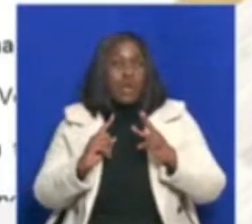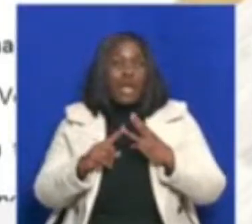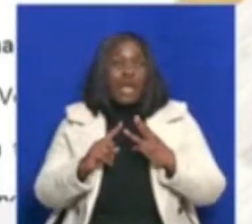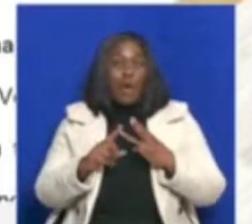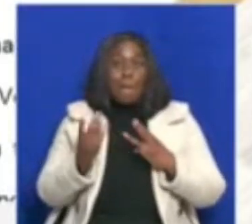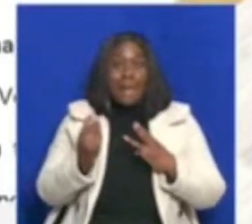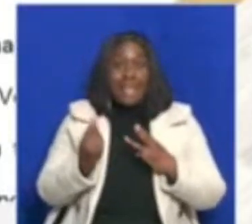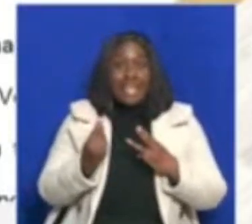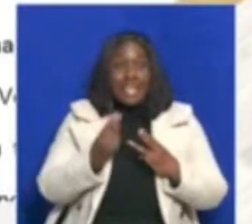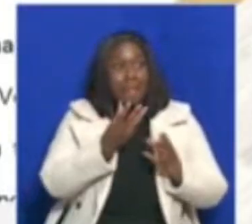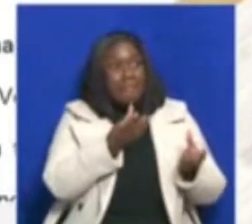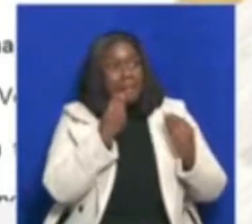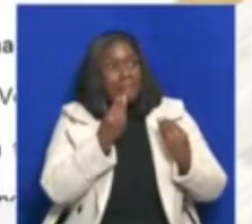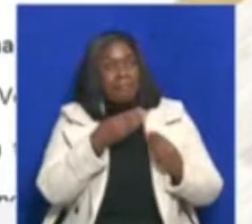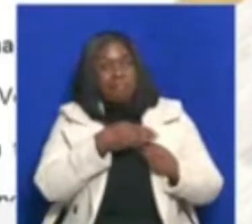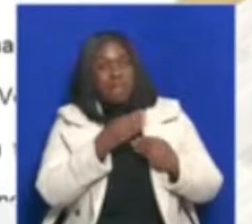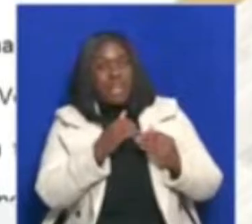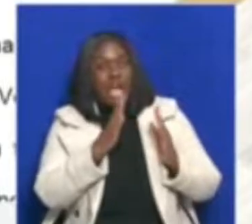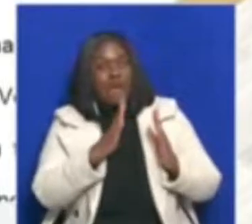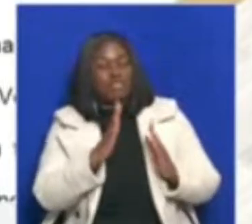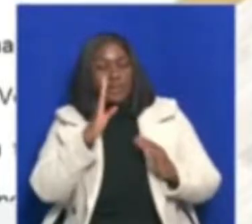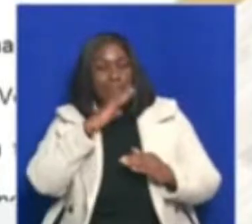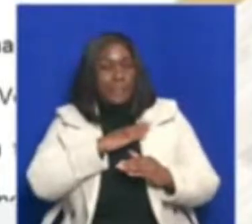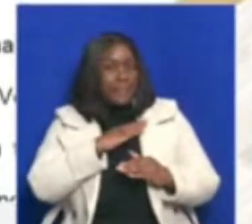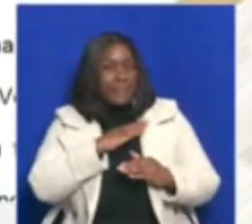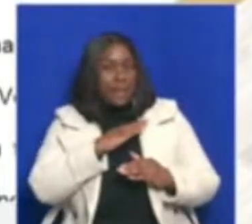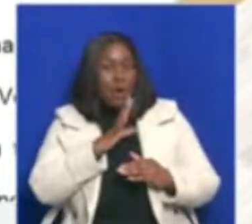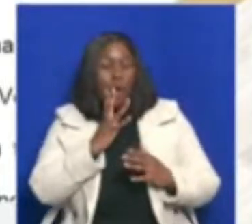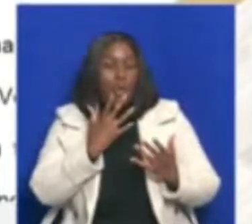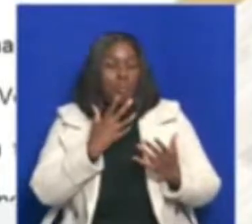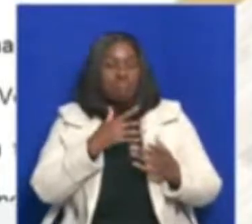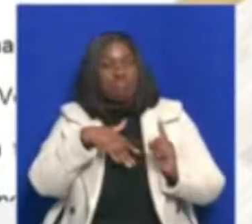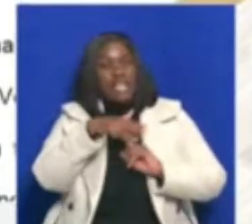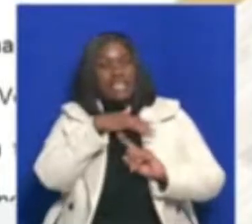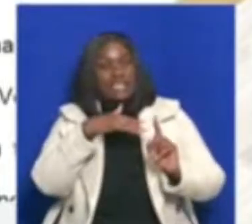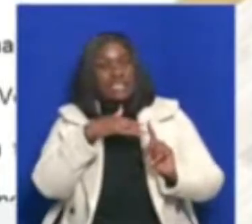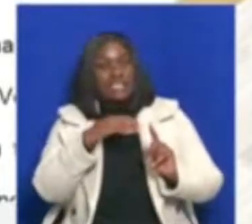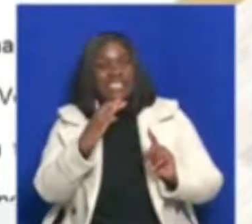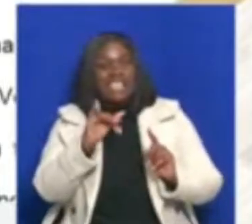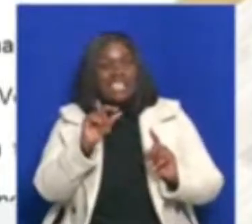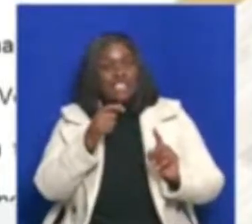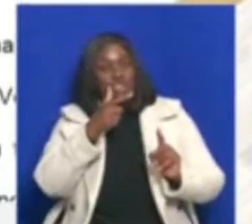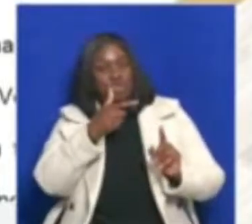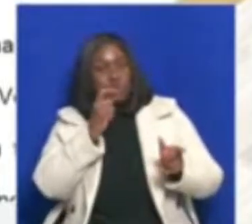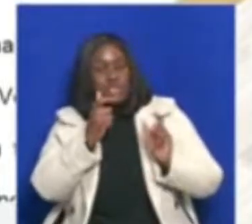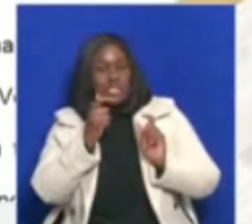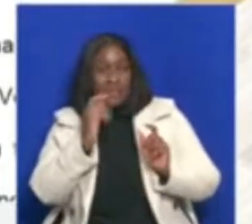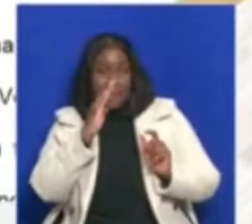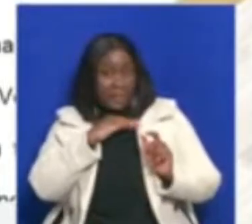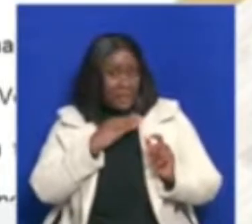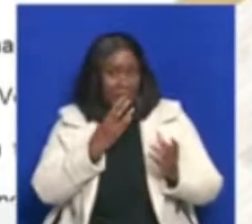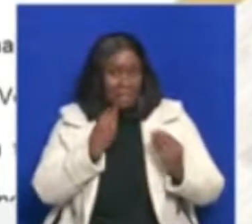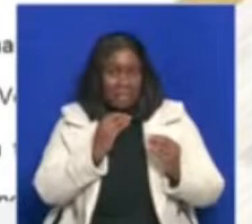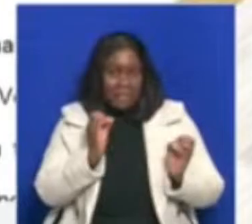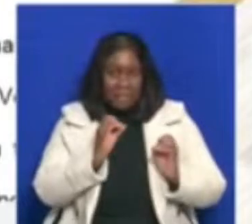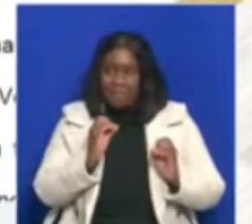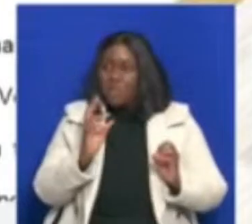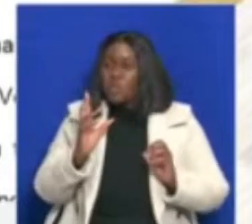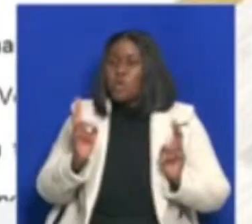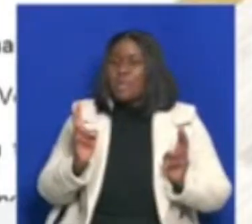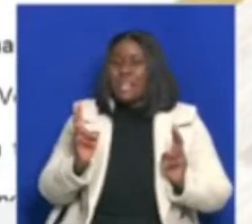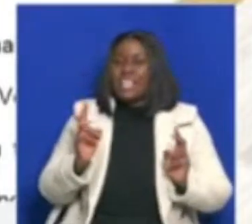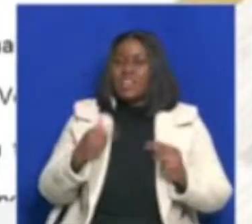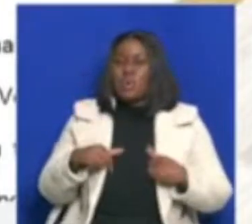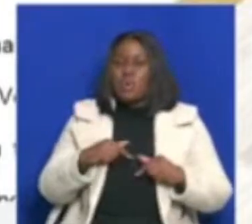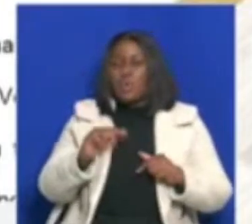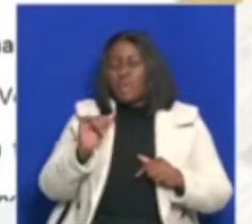CIT shootings. IPID usually find only homemade firearms, pistols, or